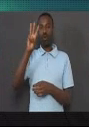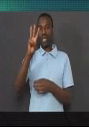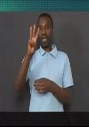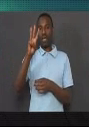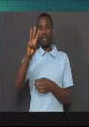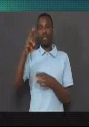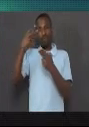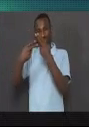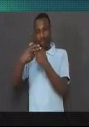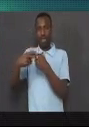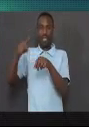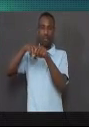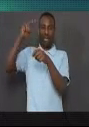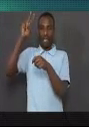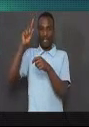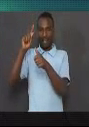multiplied by time.